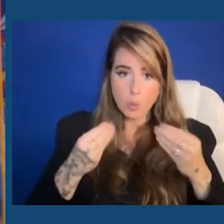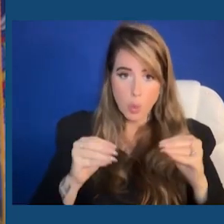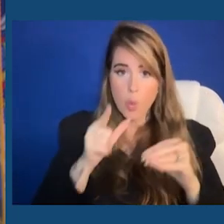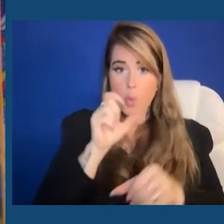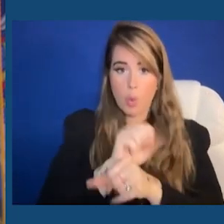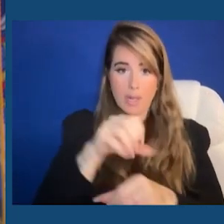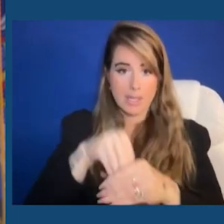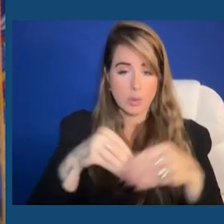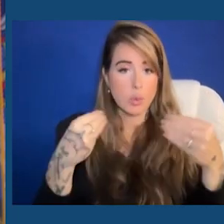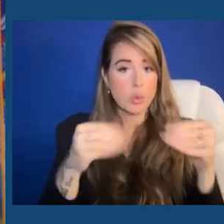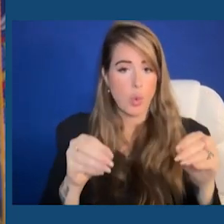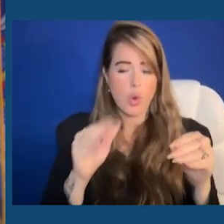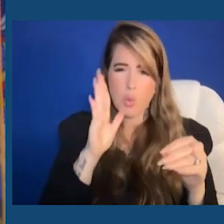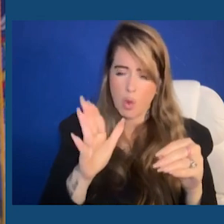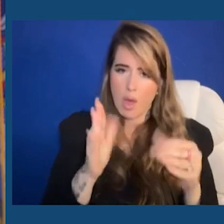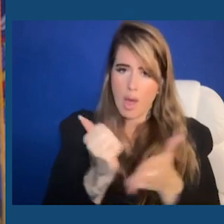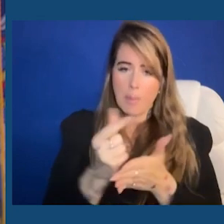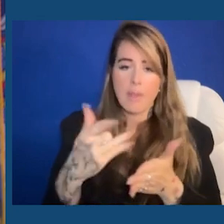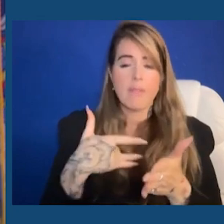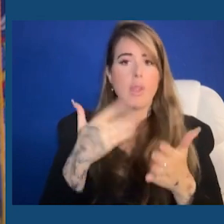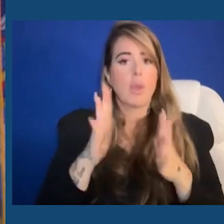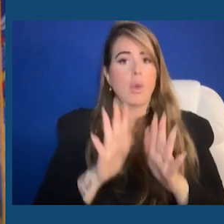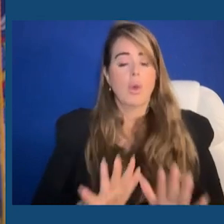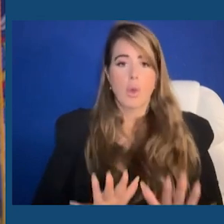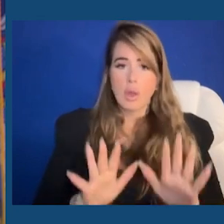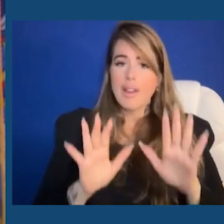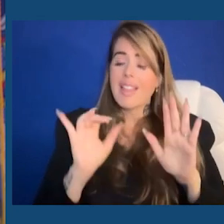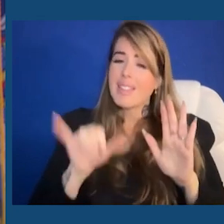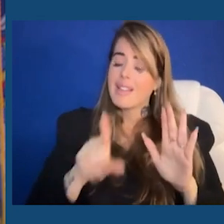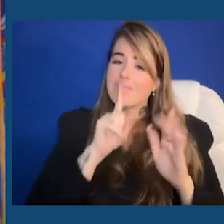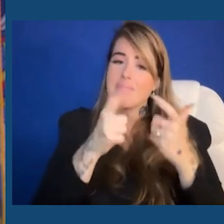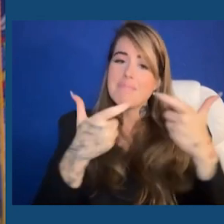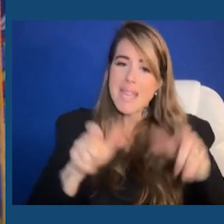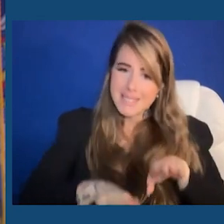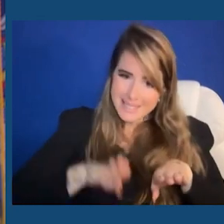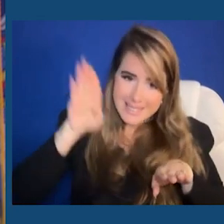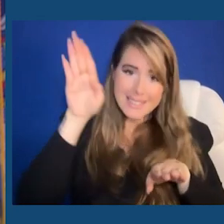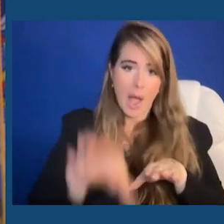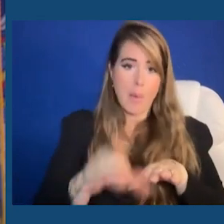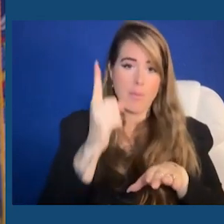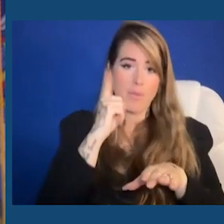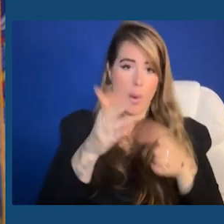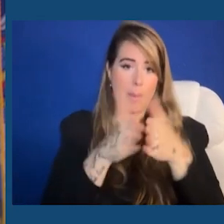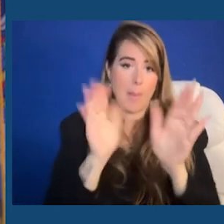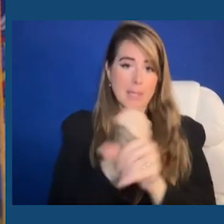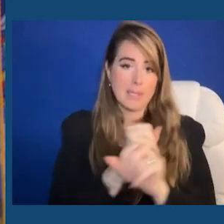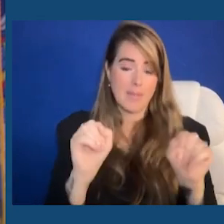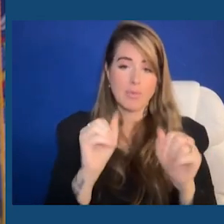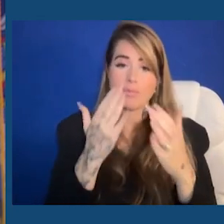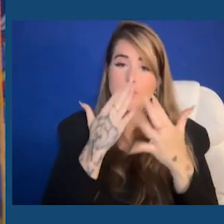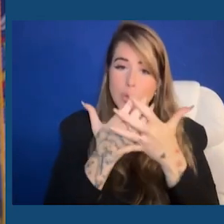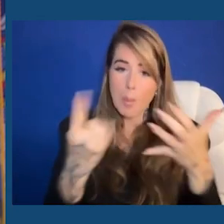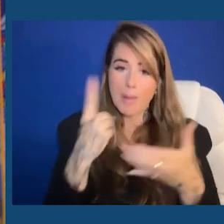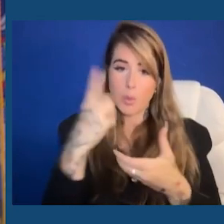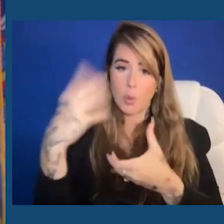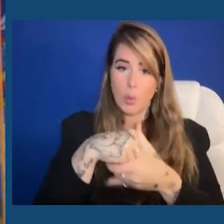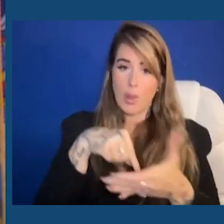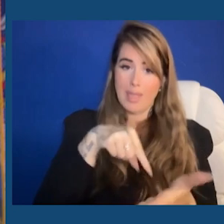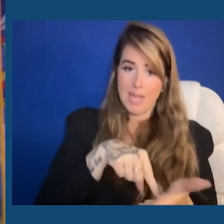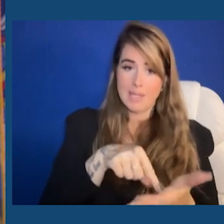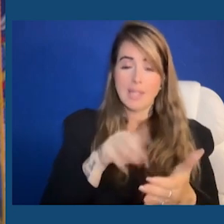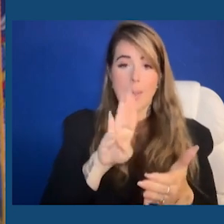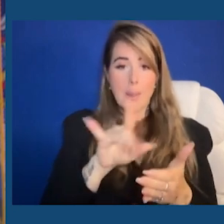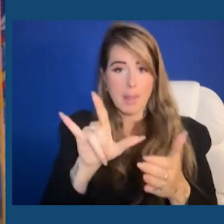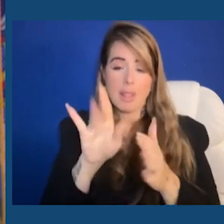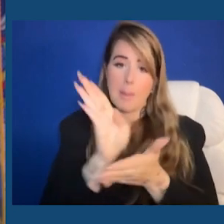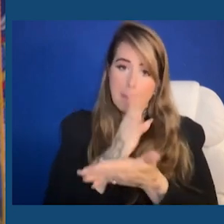major step forward for public safety. I'm so proud. Thank you for including our legislation in the budget and making sure that it got